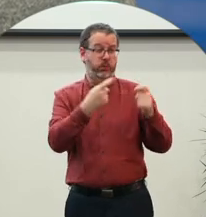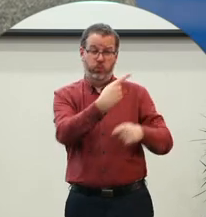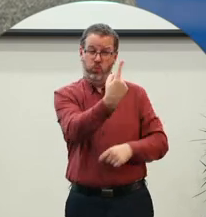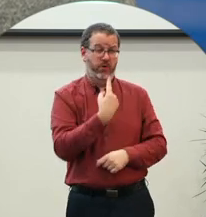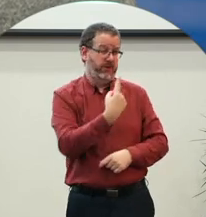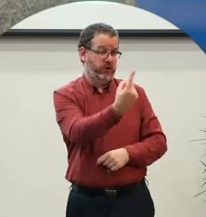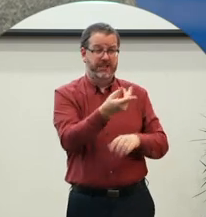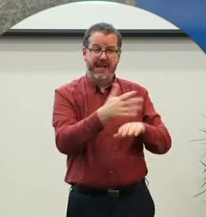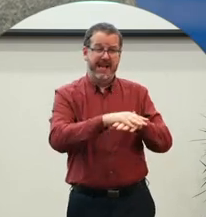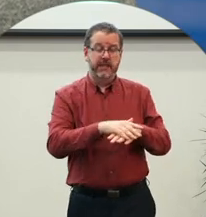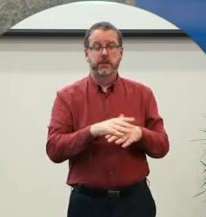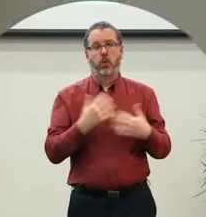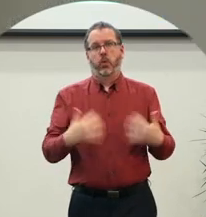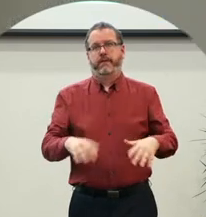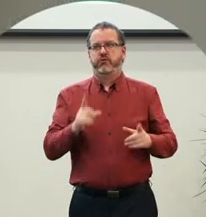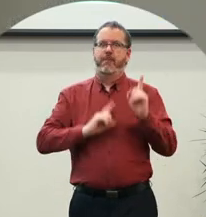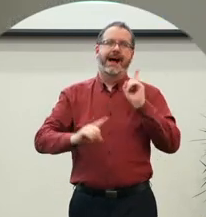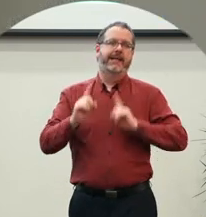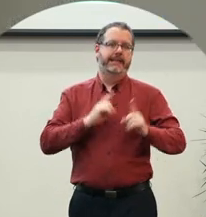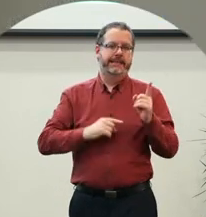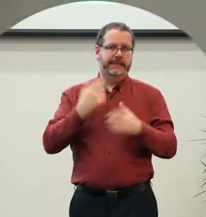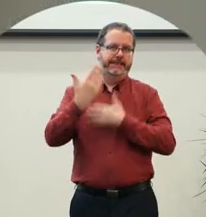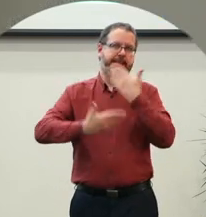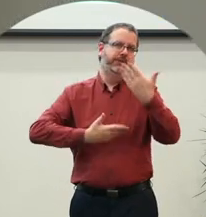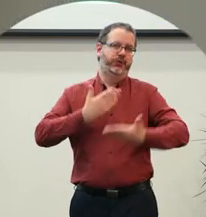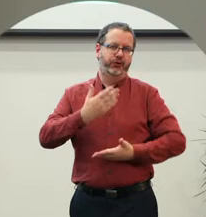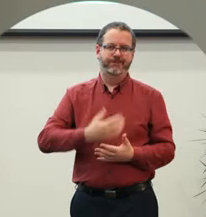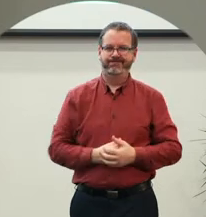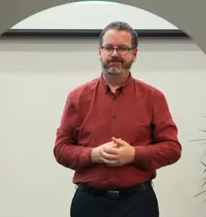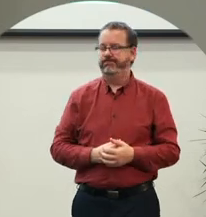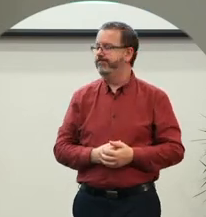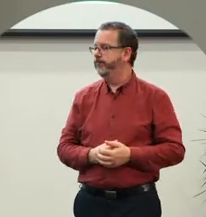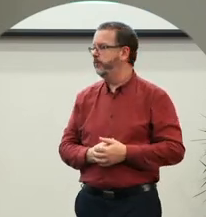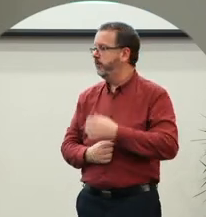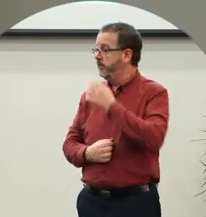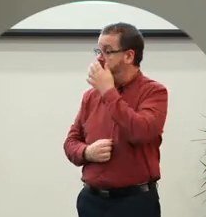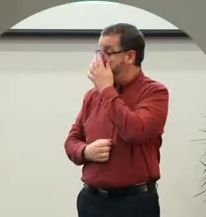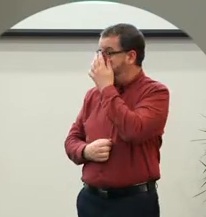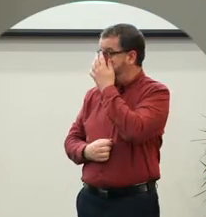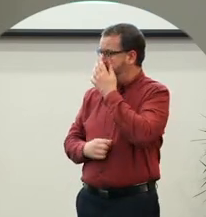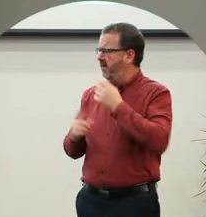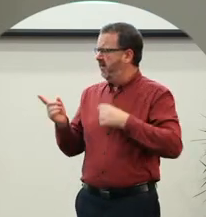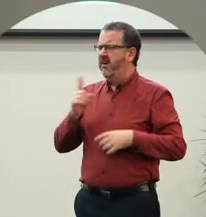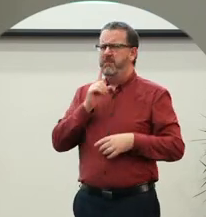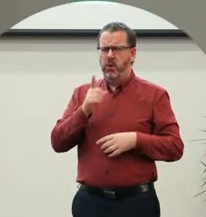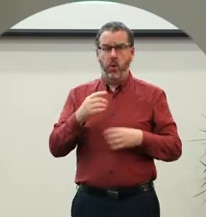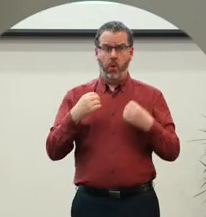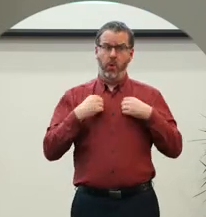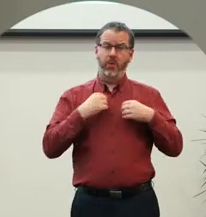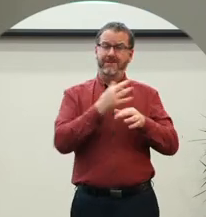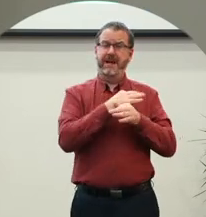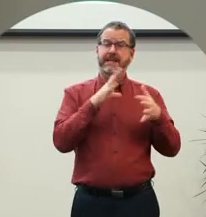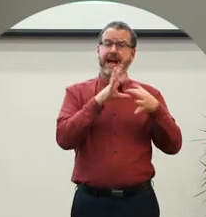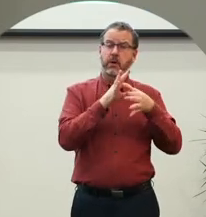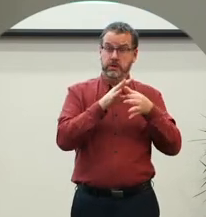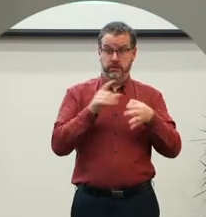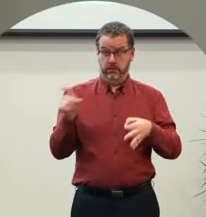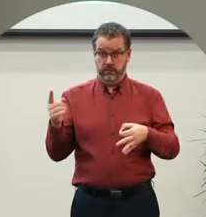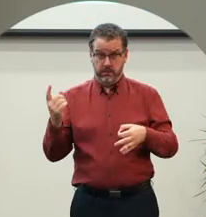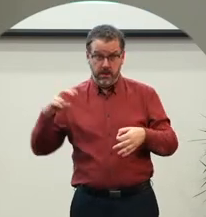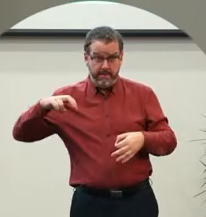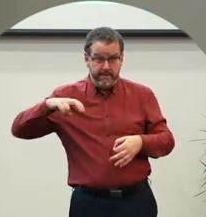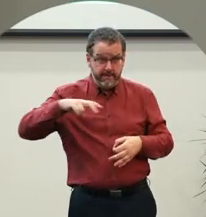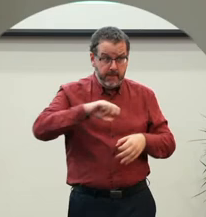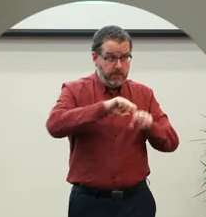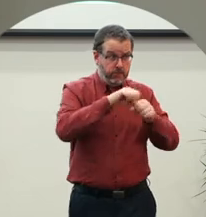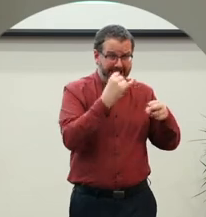it's all very dramatic. Like, reading, however else you can look at the breaking into your family home and stealing the